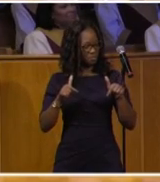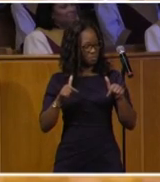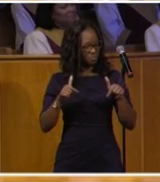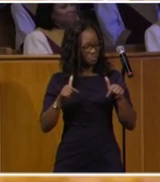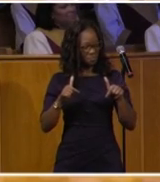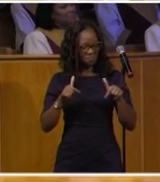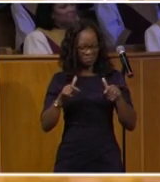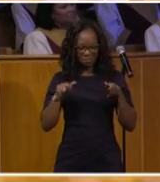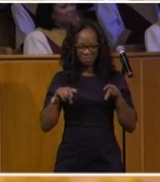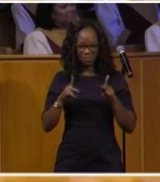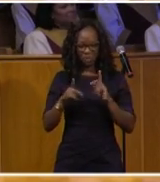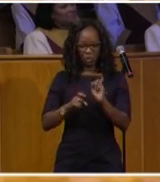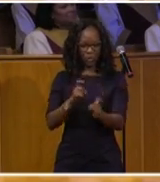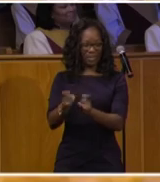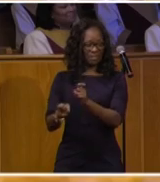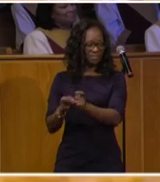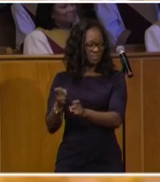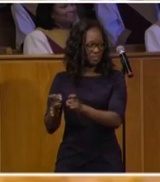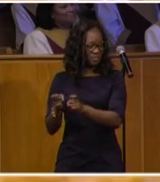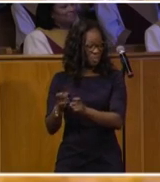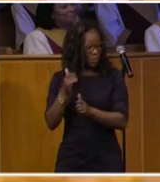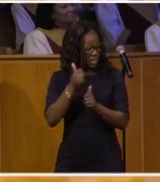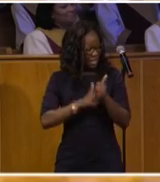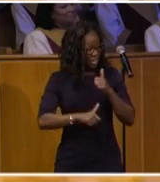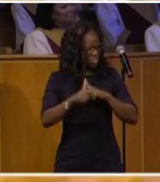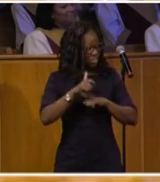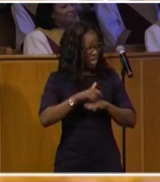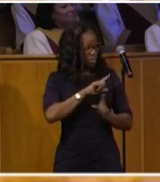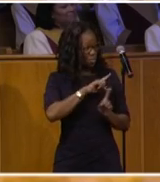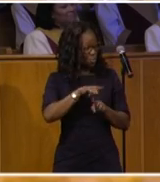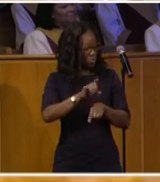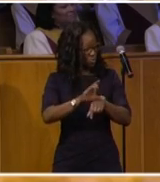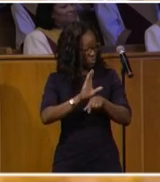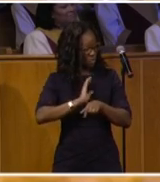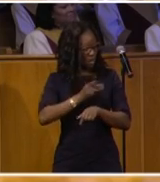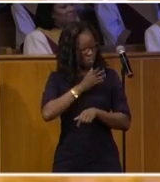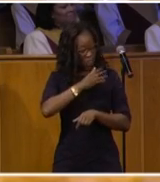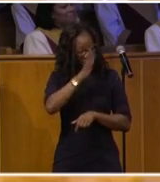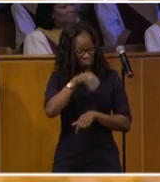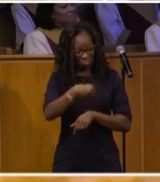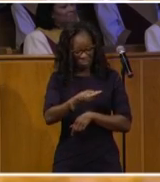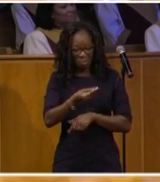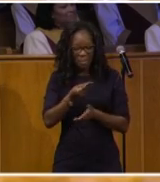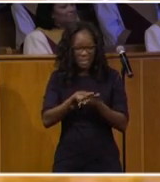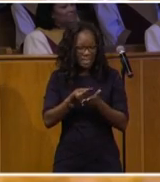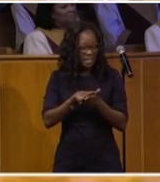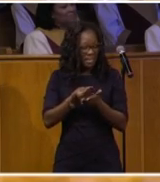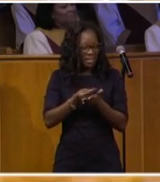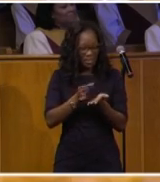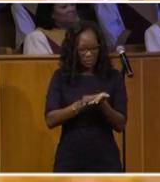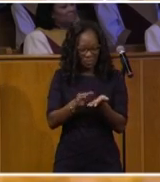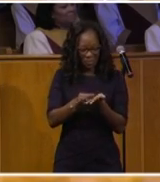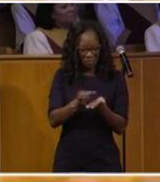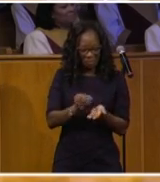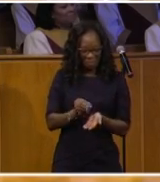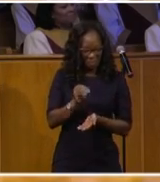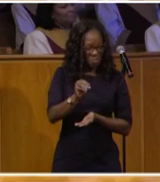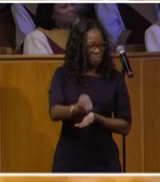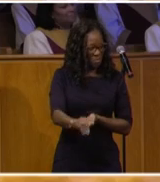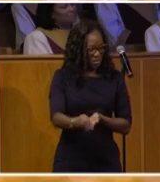giving. And so each time we went, our parents gave us money to put into the collection